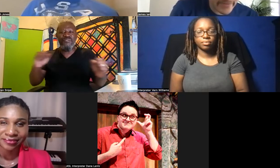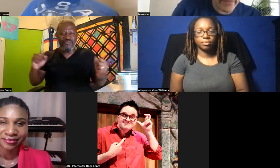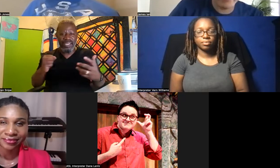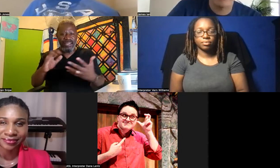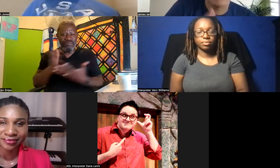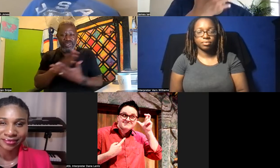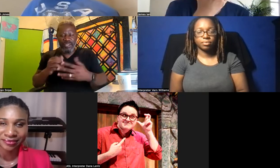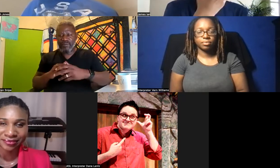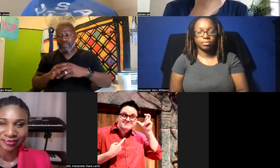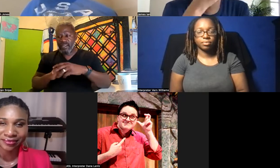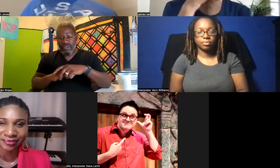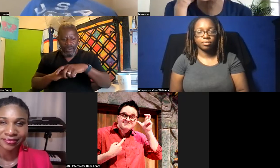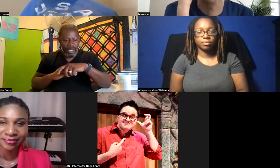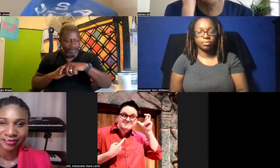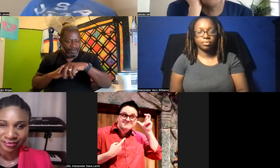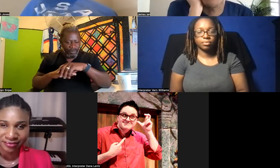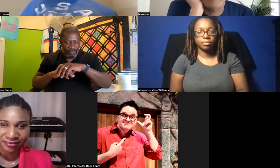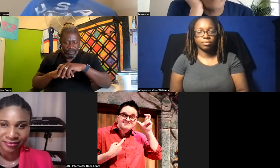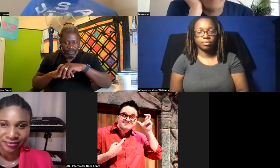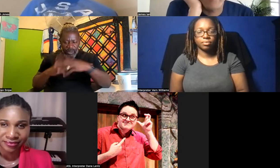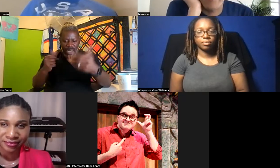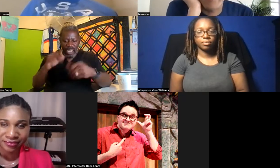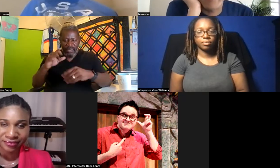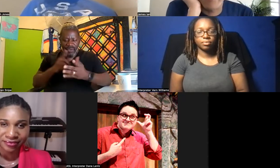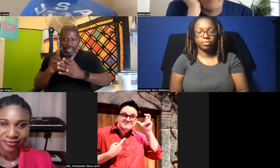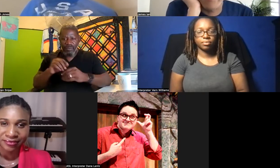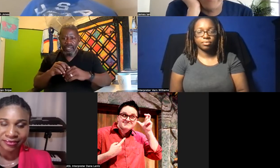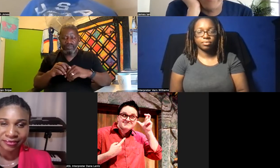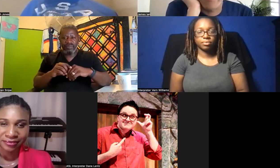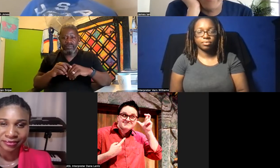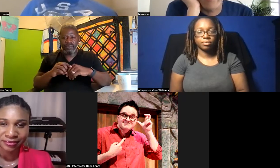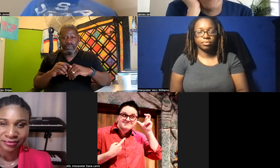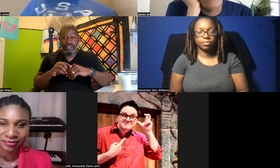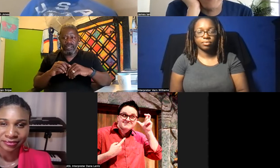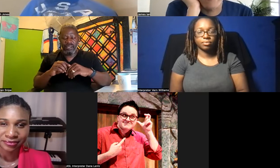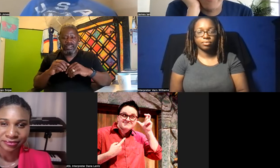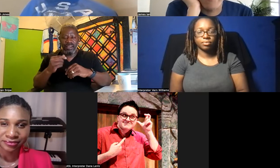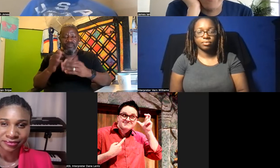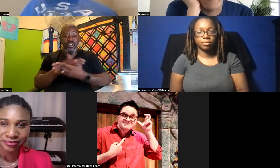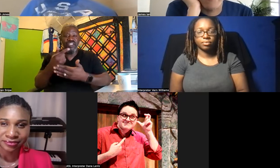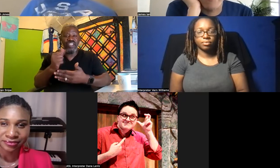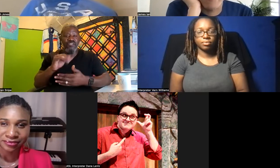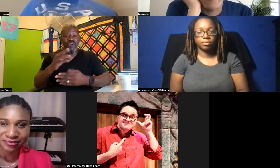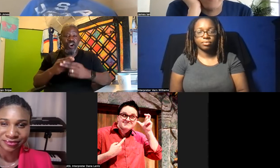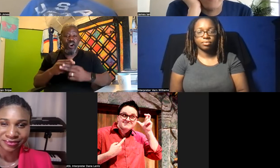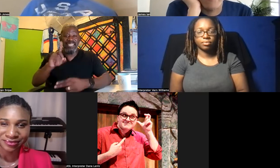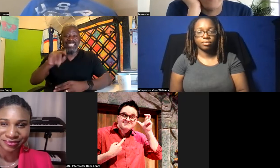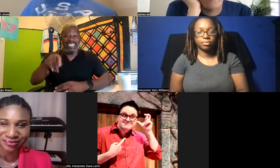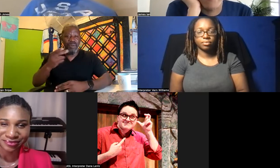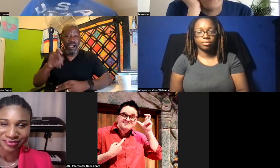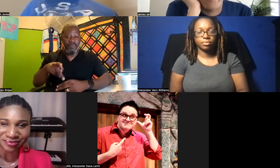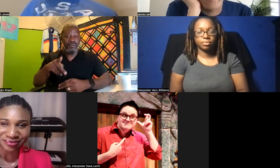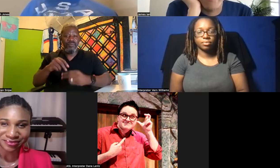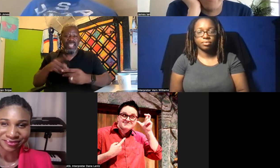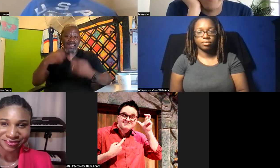to be free in music. So when I developed a music genre called